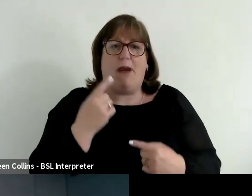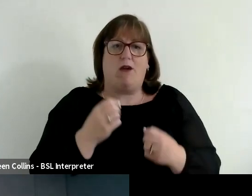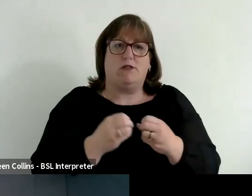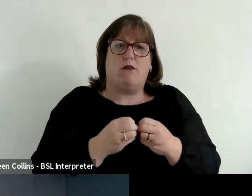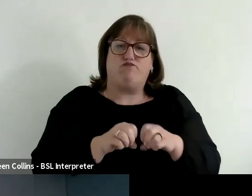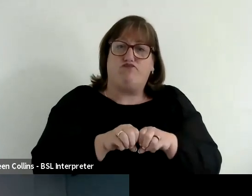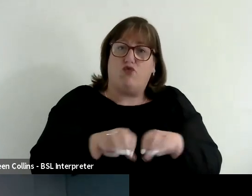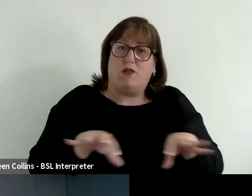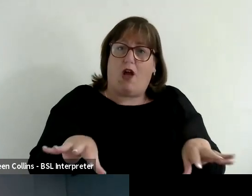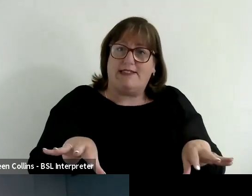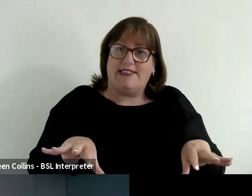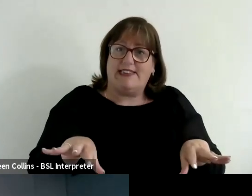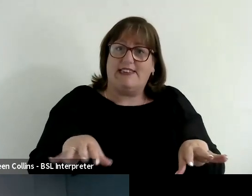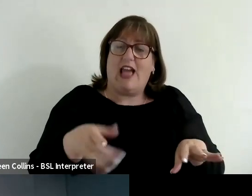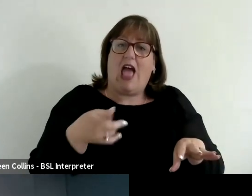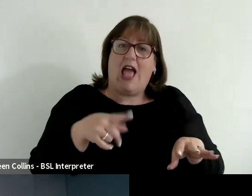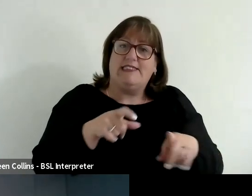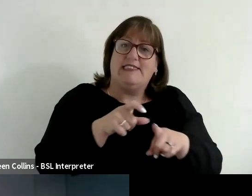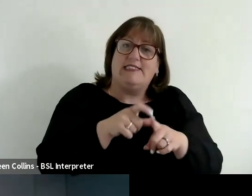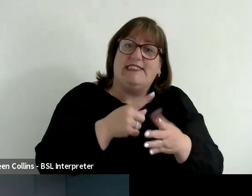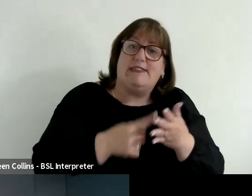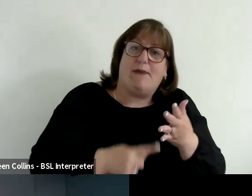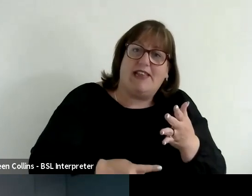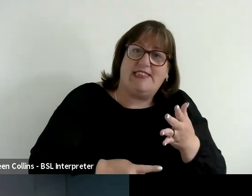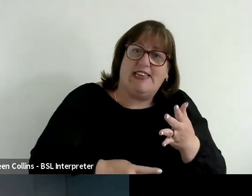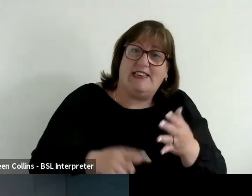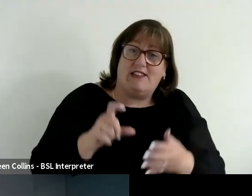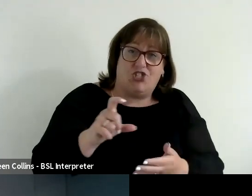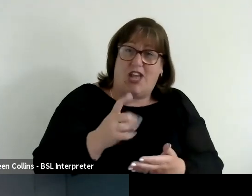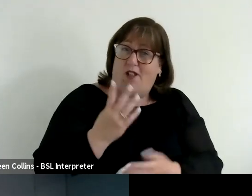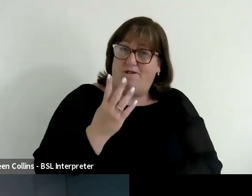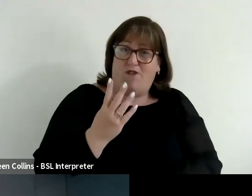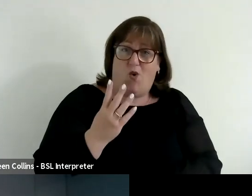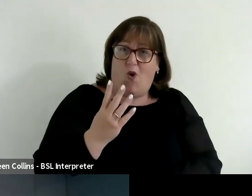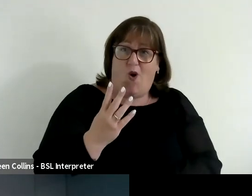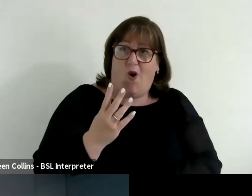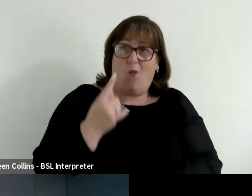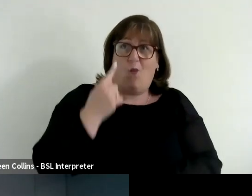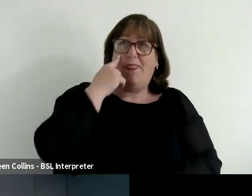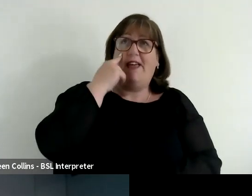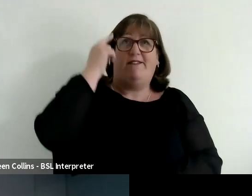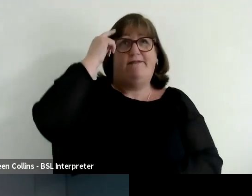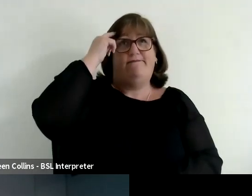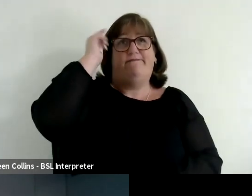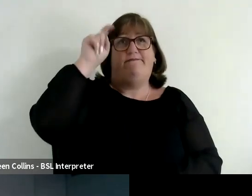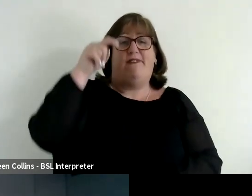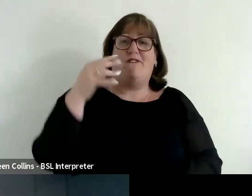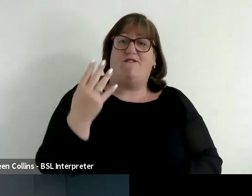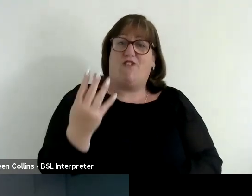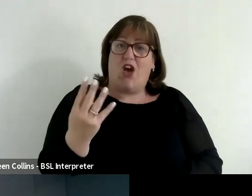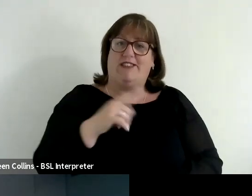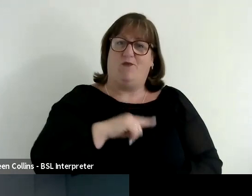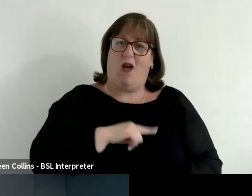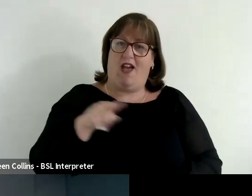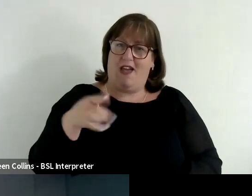Channel 4 tends to be the first channel that comes to mind because of the, the sponsorship of the Paralympics and all